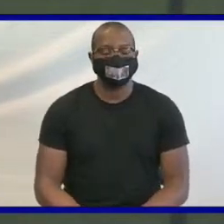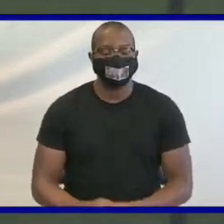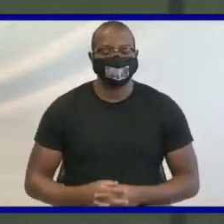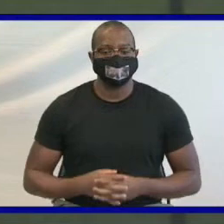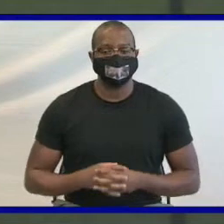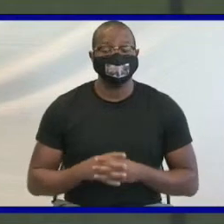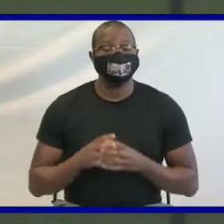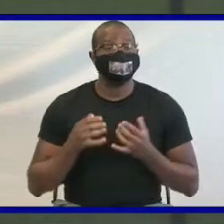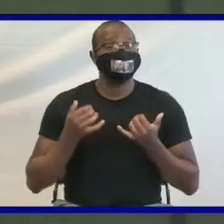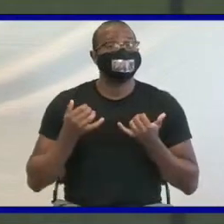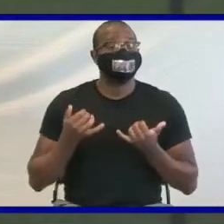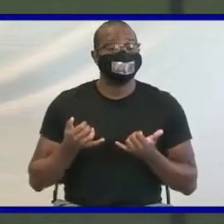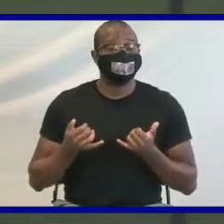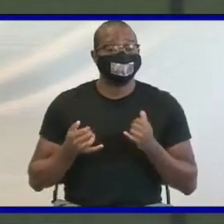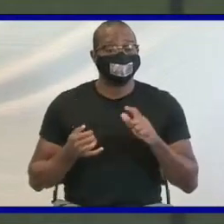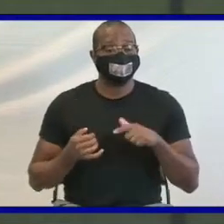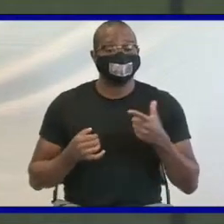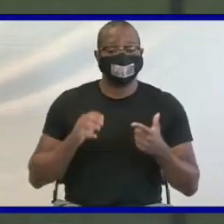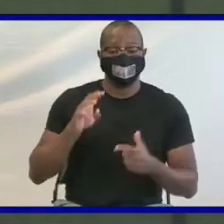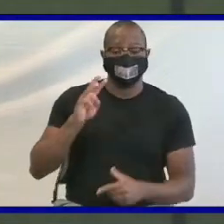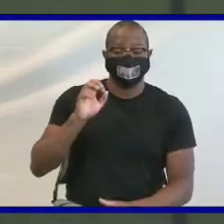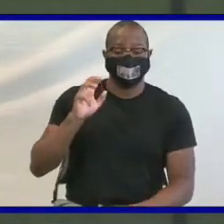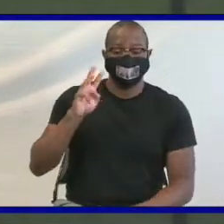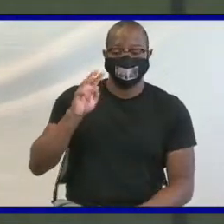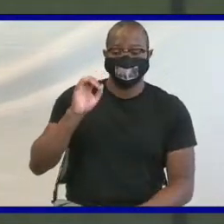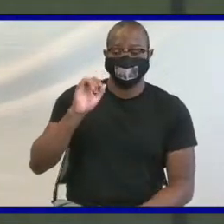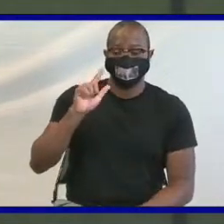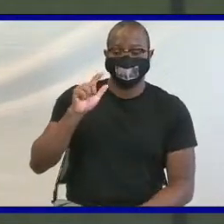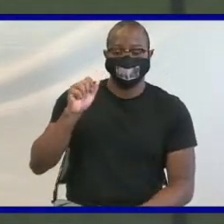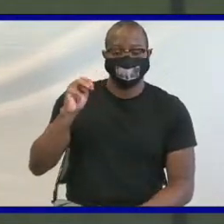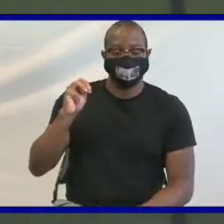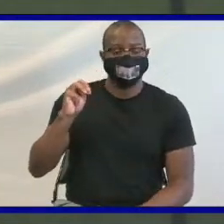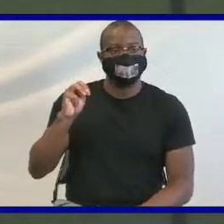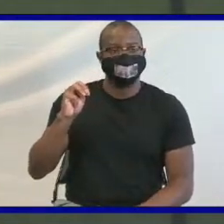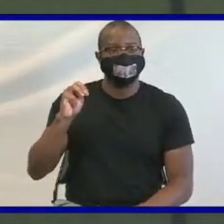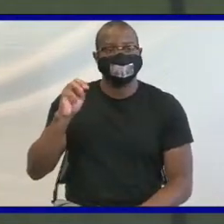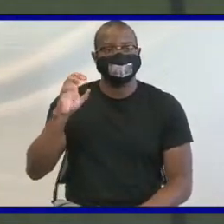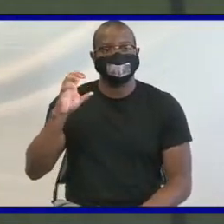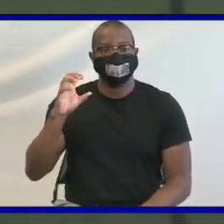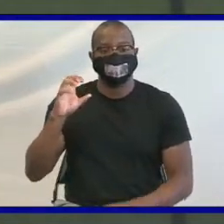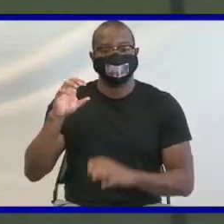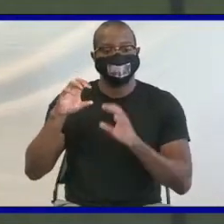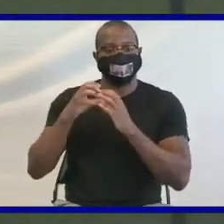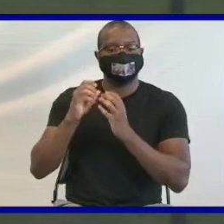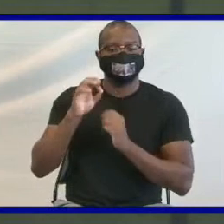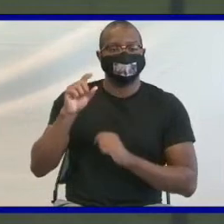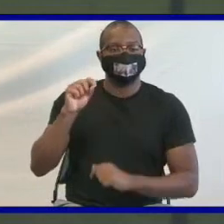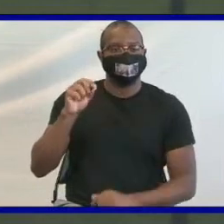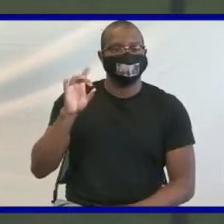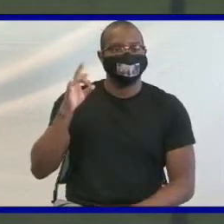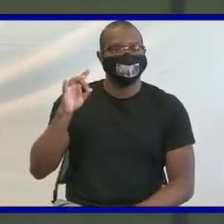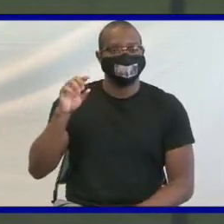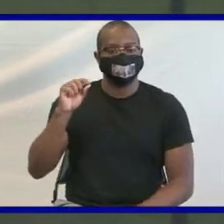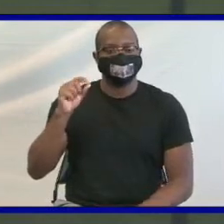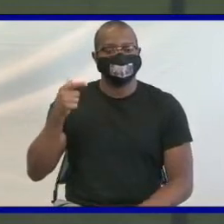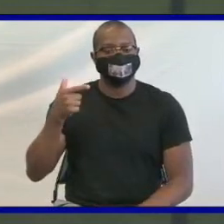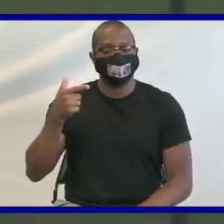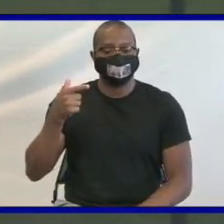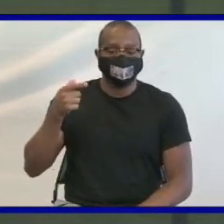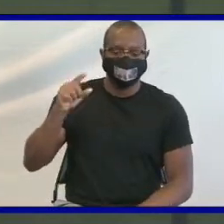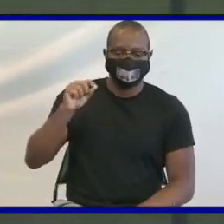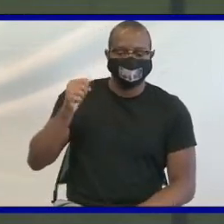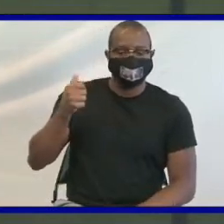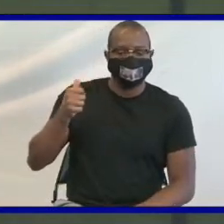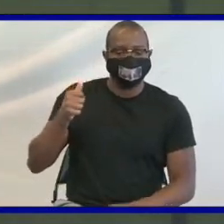Graduates, I'd now like to invite Mr. William Coleman, class of 2008 and 2010, and Assistant Vice President of